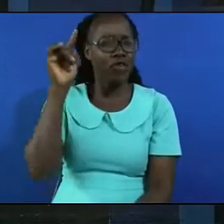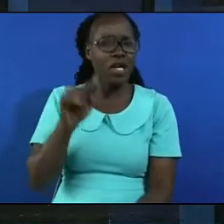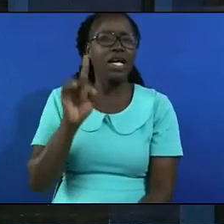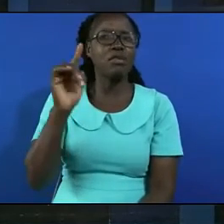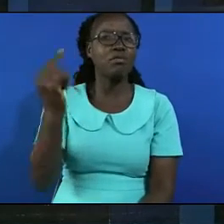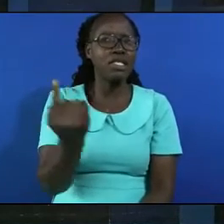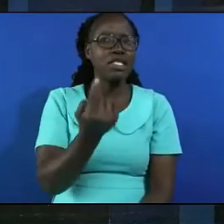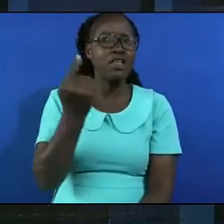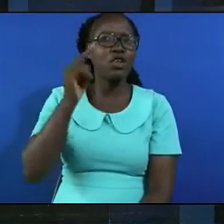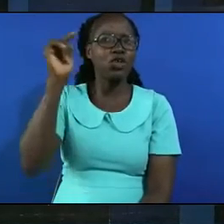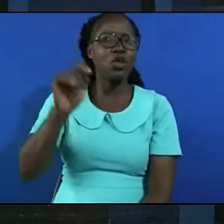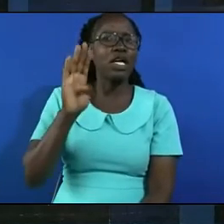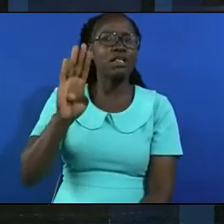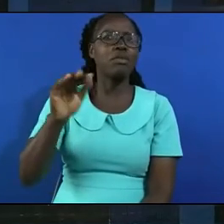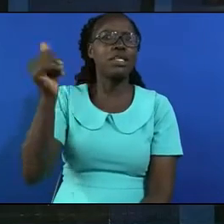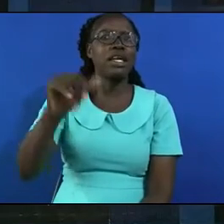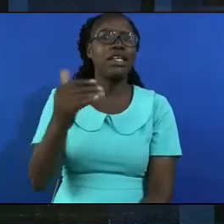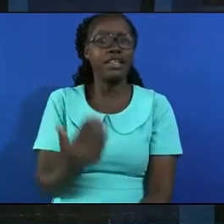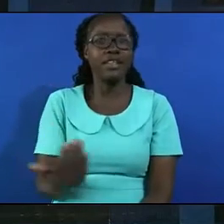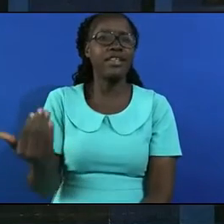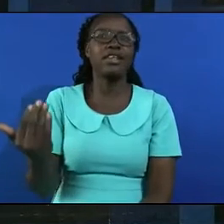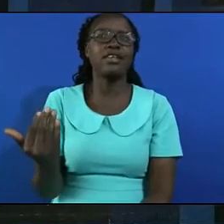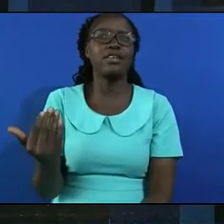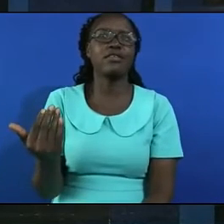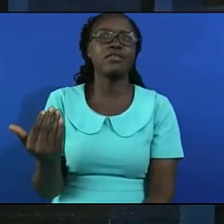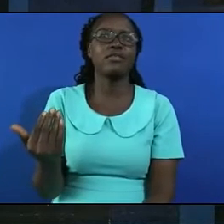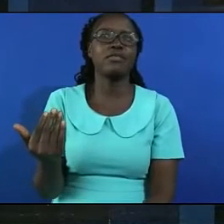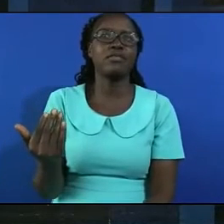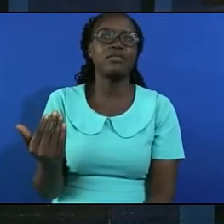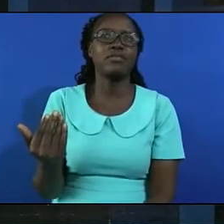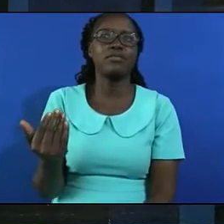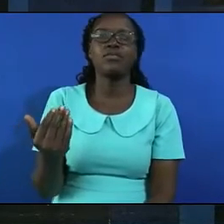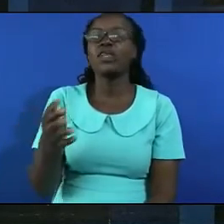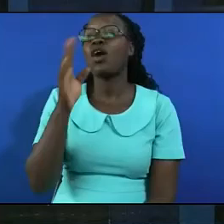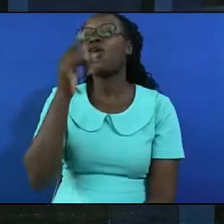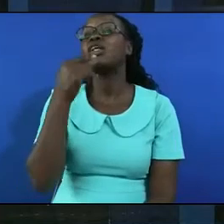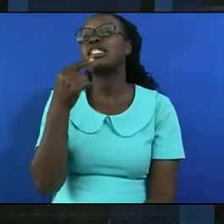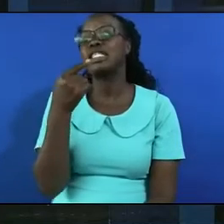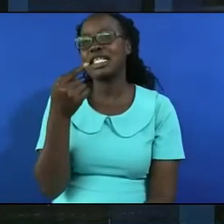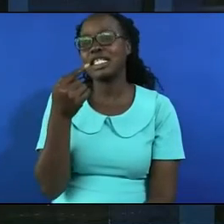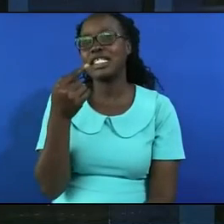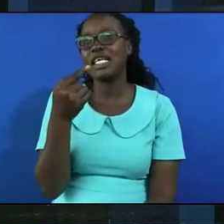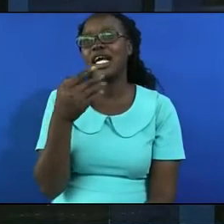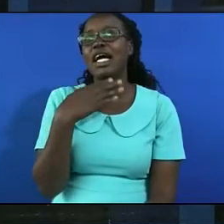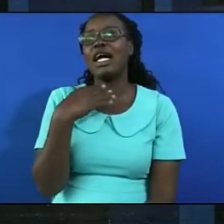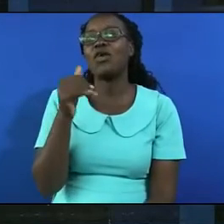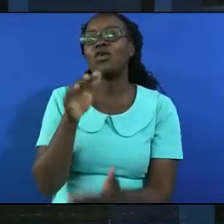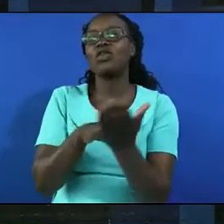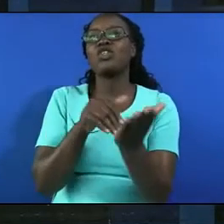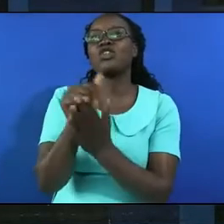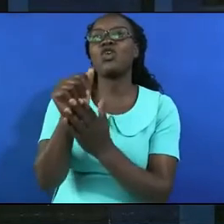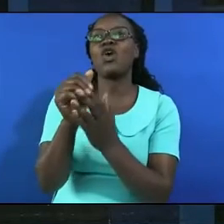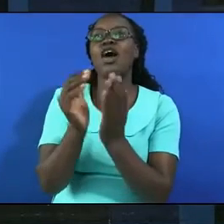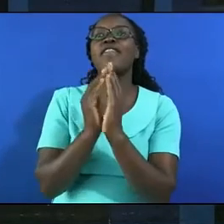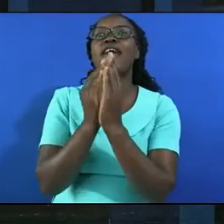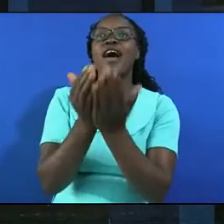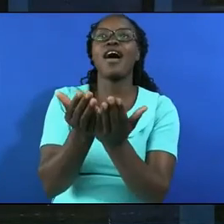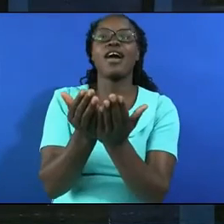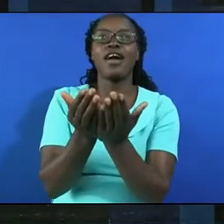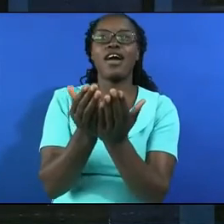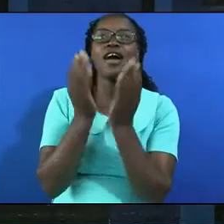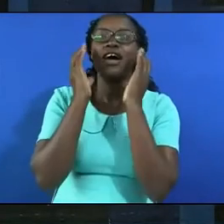be single, you can't be what? Anything. God says, I want to destroy the ark.